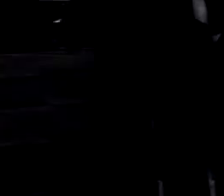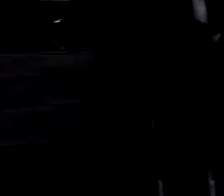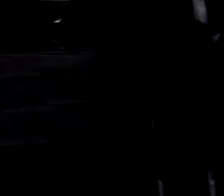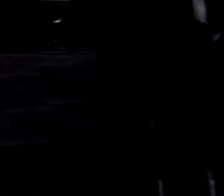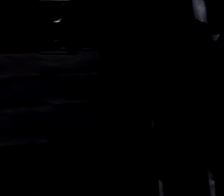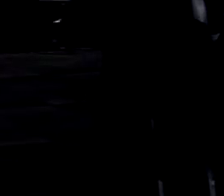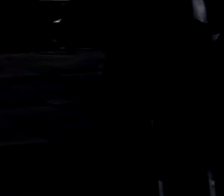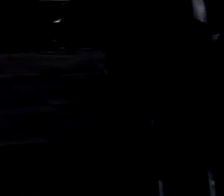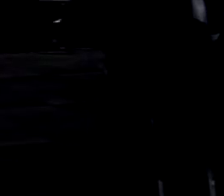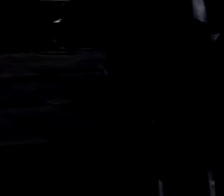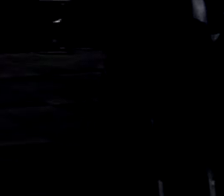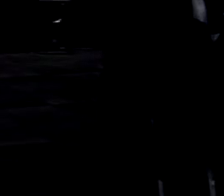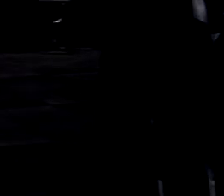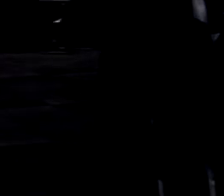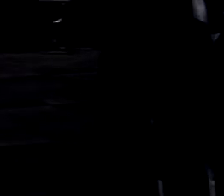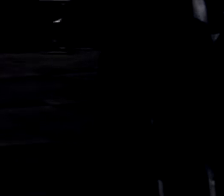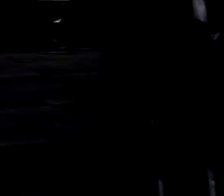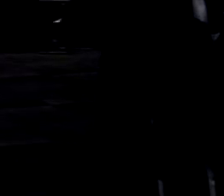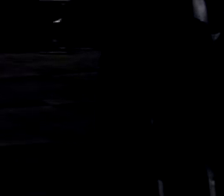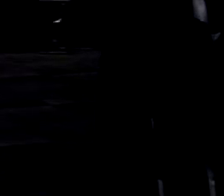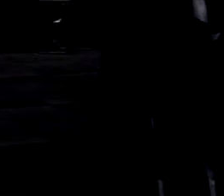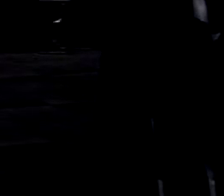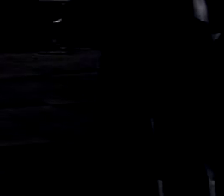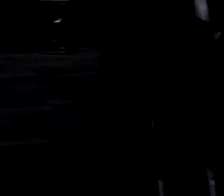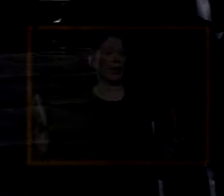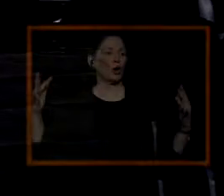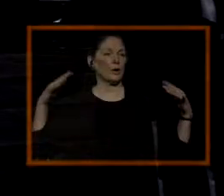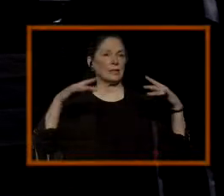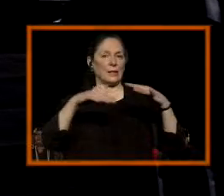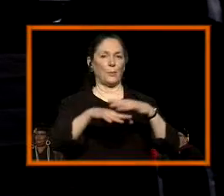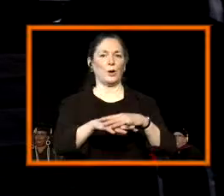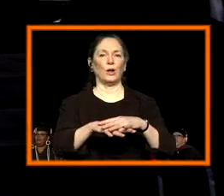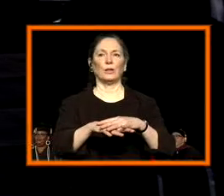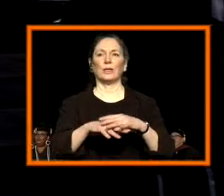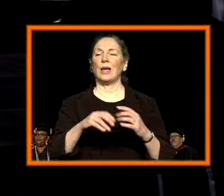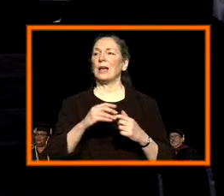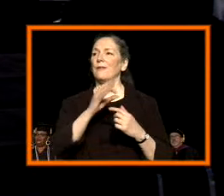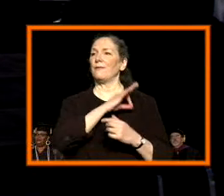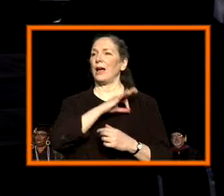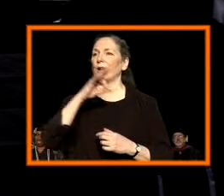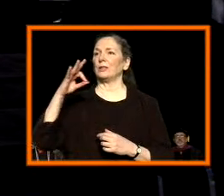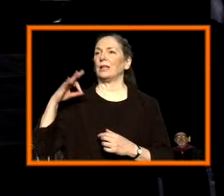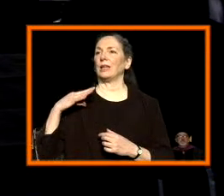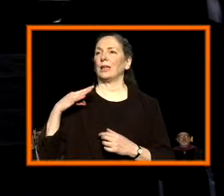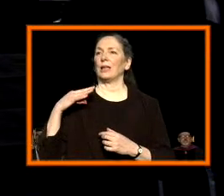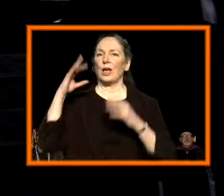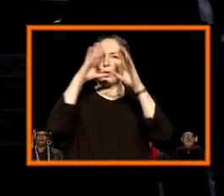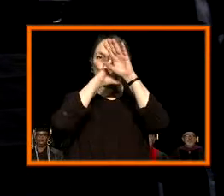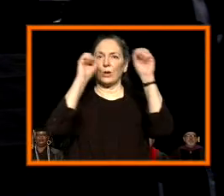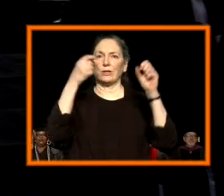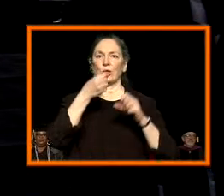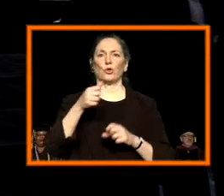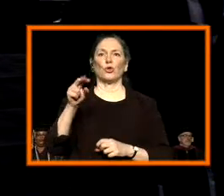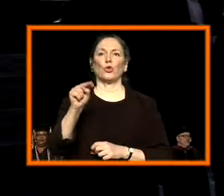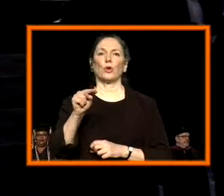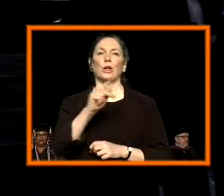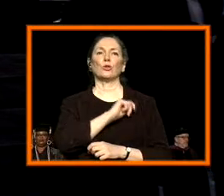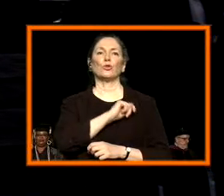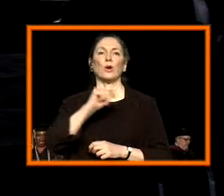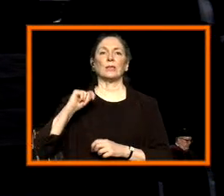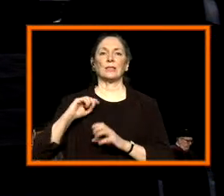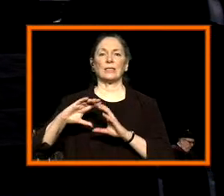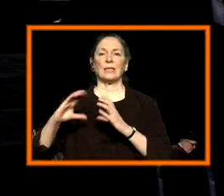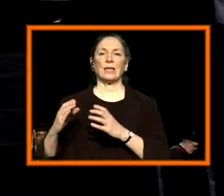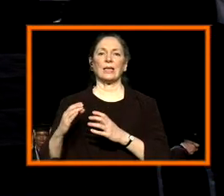Thank you all. To all here assembled, esteemed faculty, President Green,